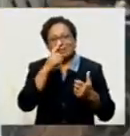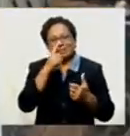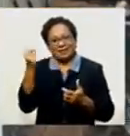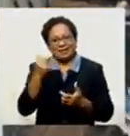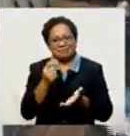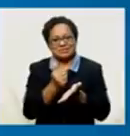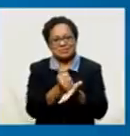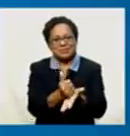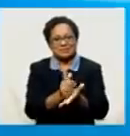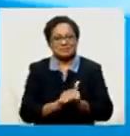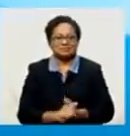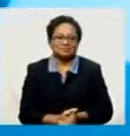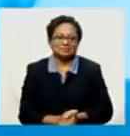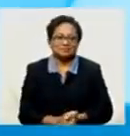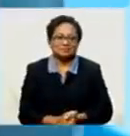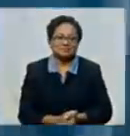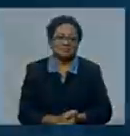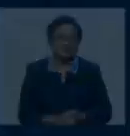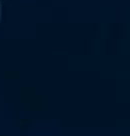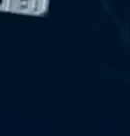up.